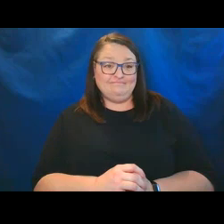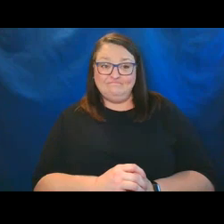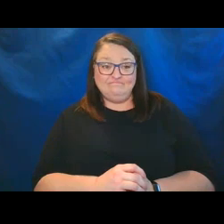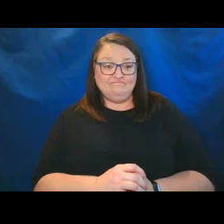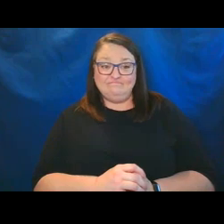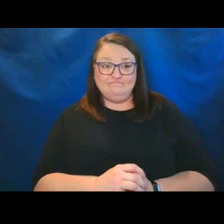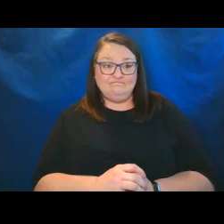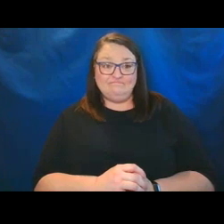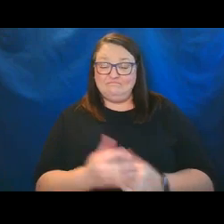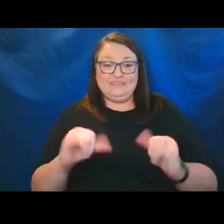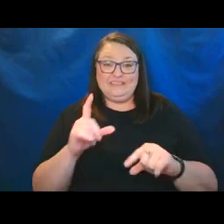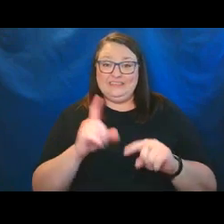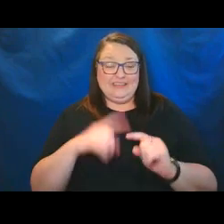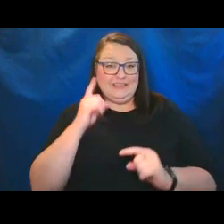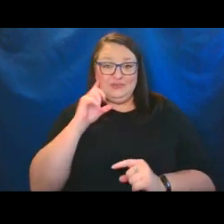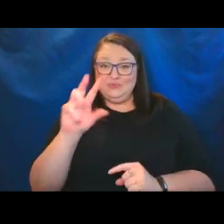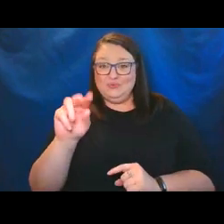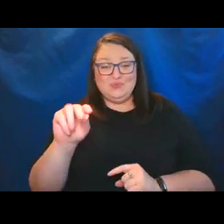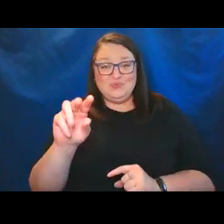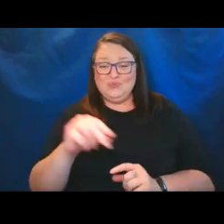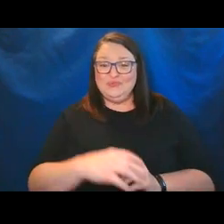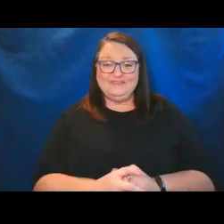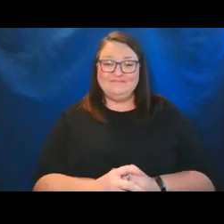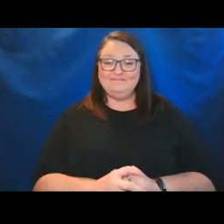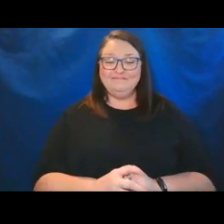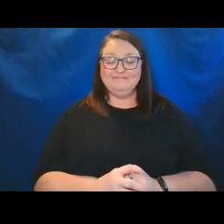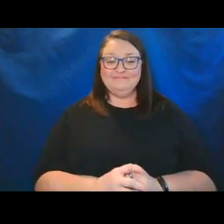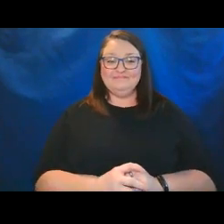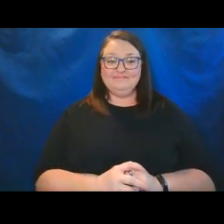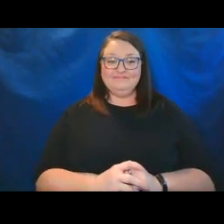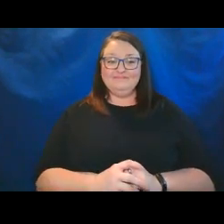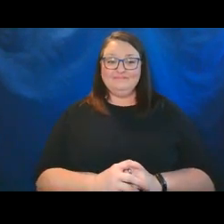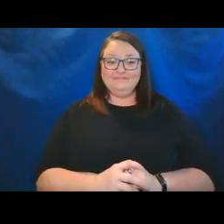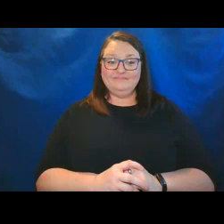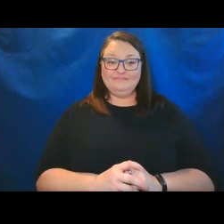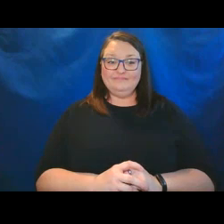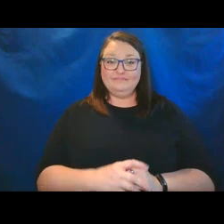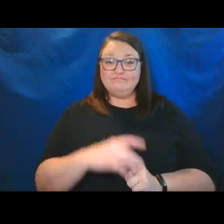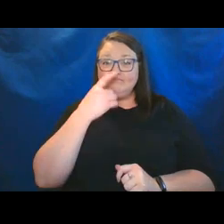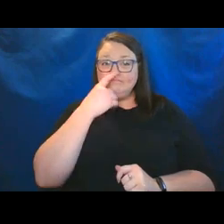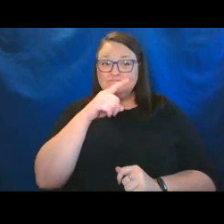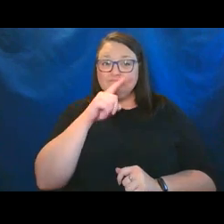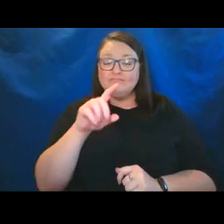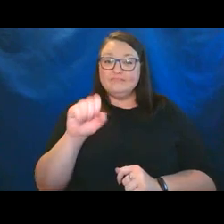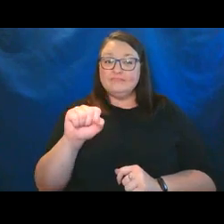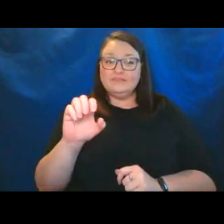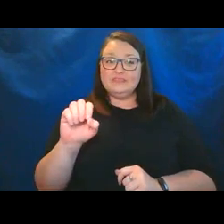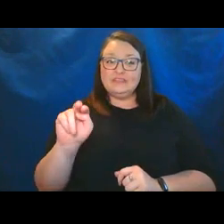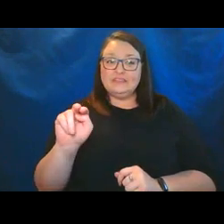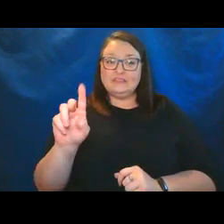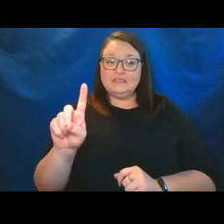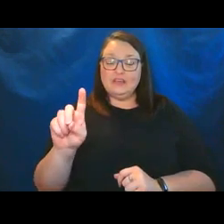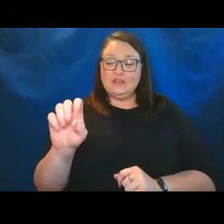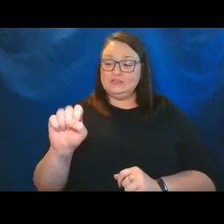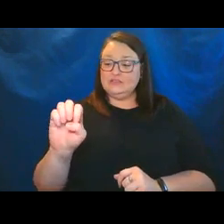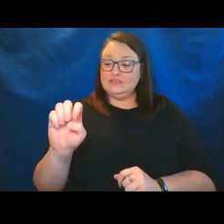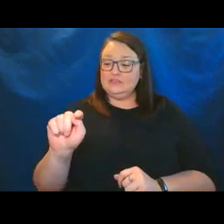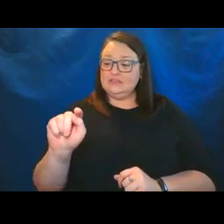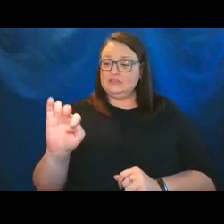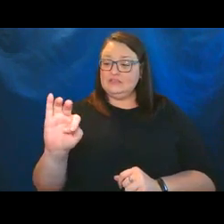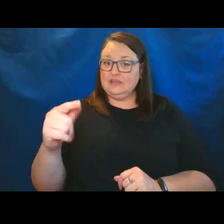No, We still cannot can't hear hear you. you. Can you go into your sound settings and see if you